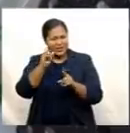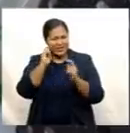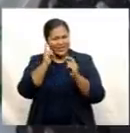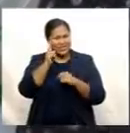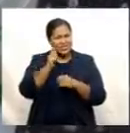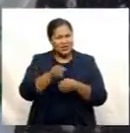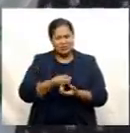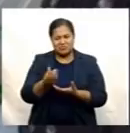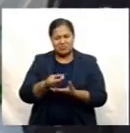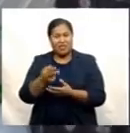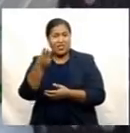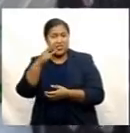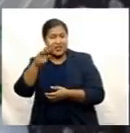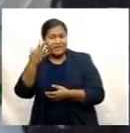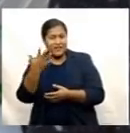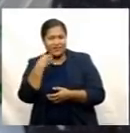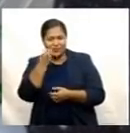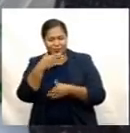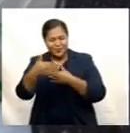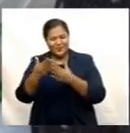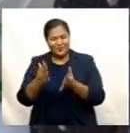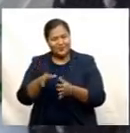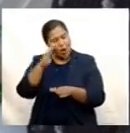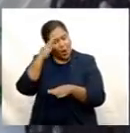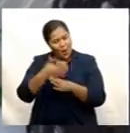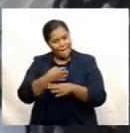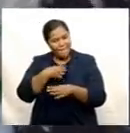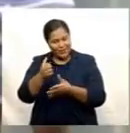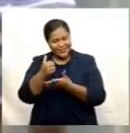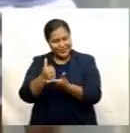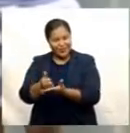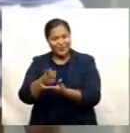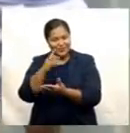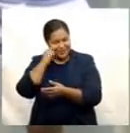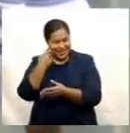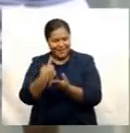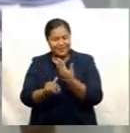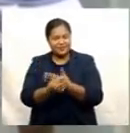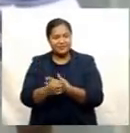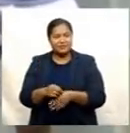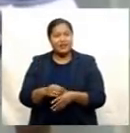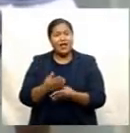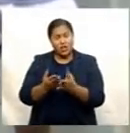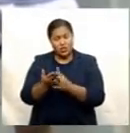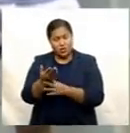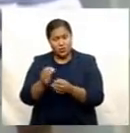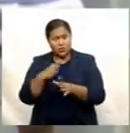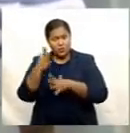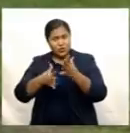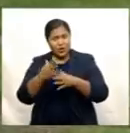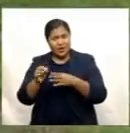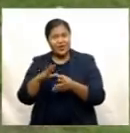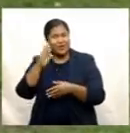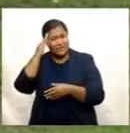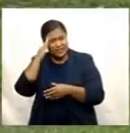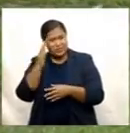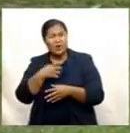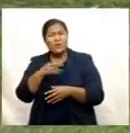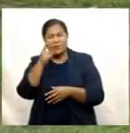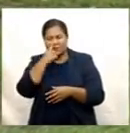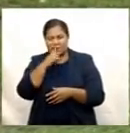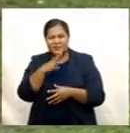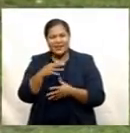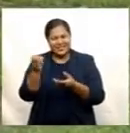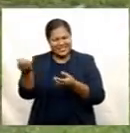packs today with hopes of more support to come. Through the stories that we share on Facebook, we have more people who send us messages that they